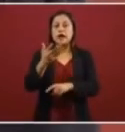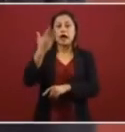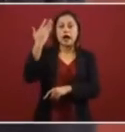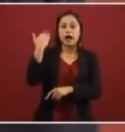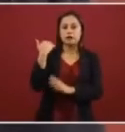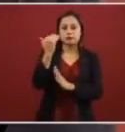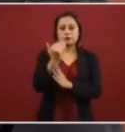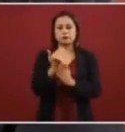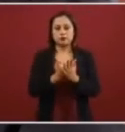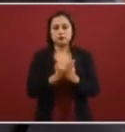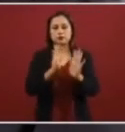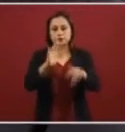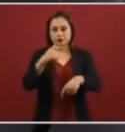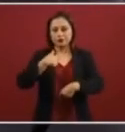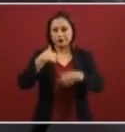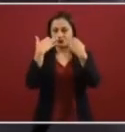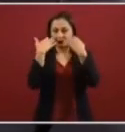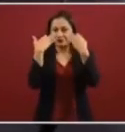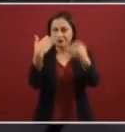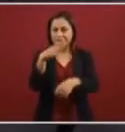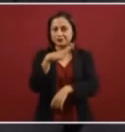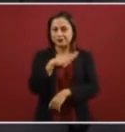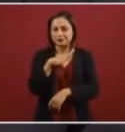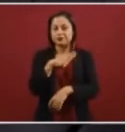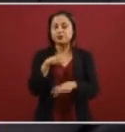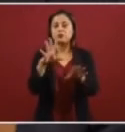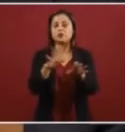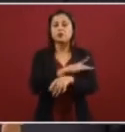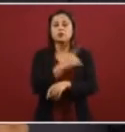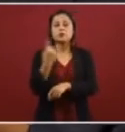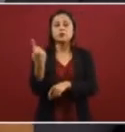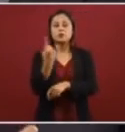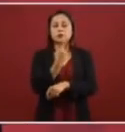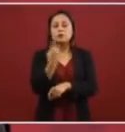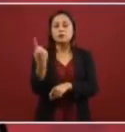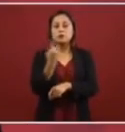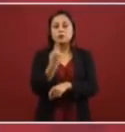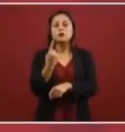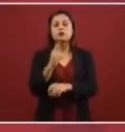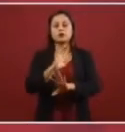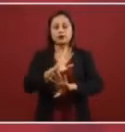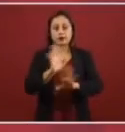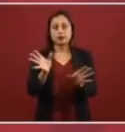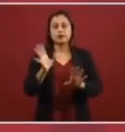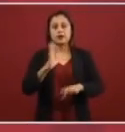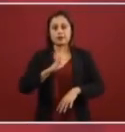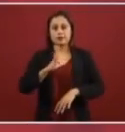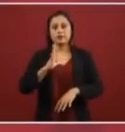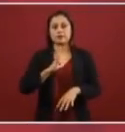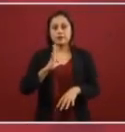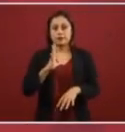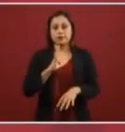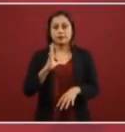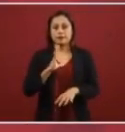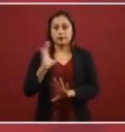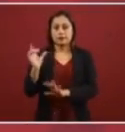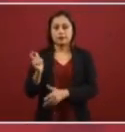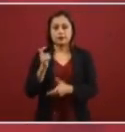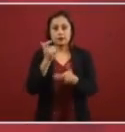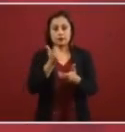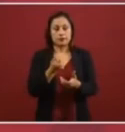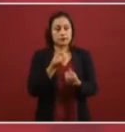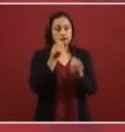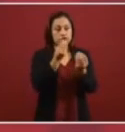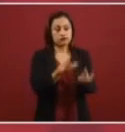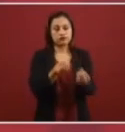Primero porque first, because se están dispersando fondos, we are dispersing funds en beneficio de